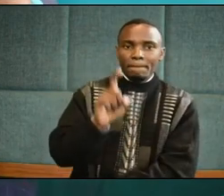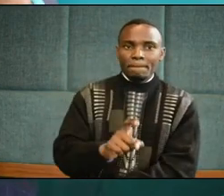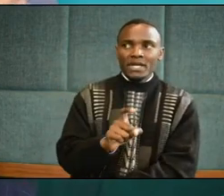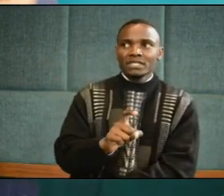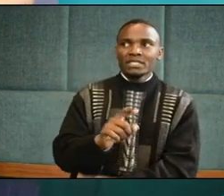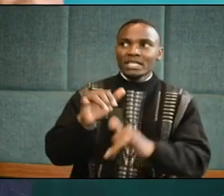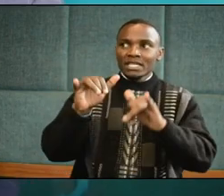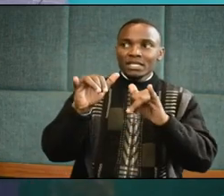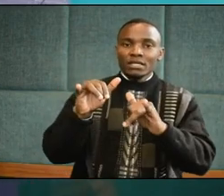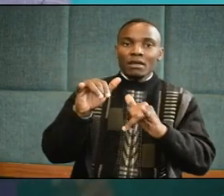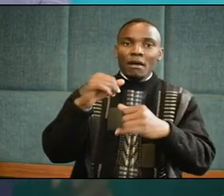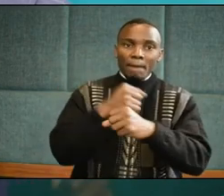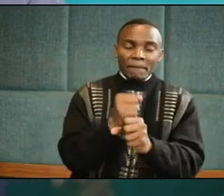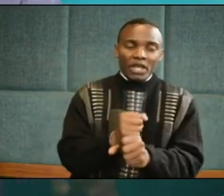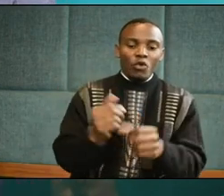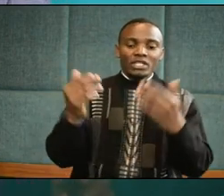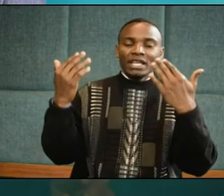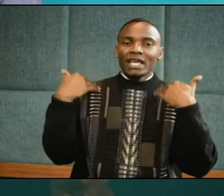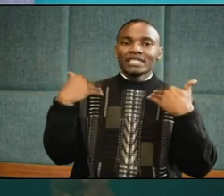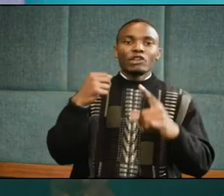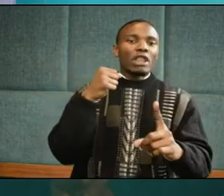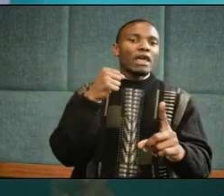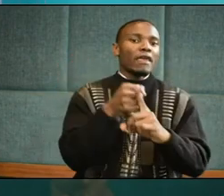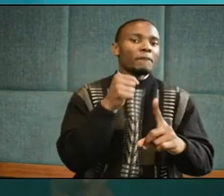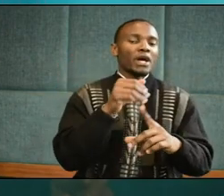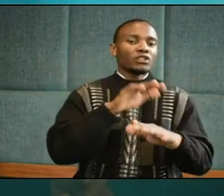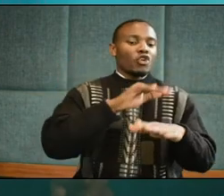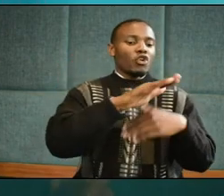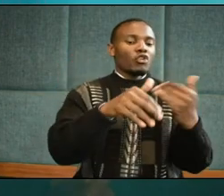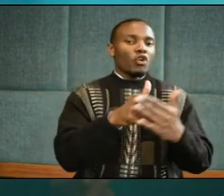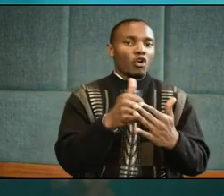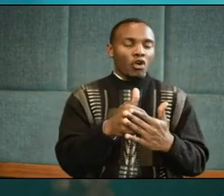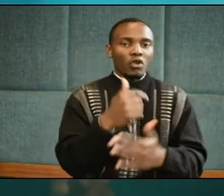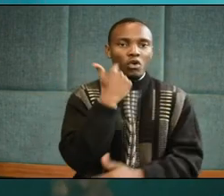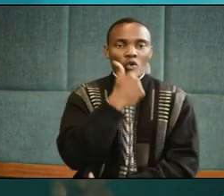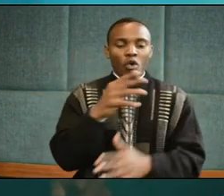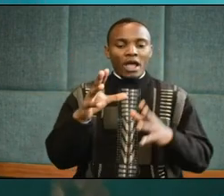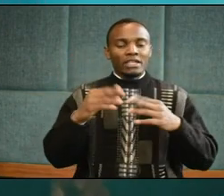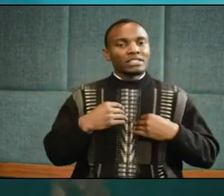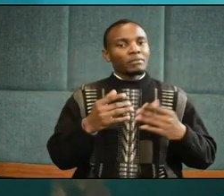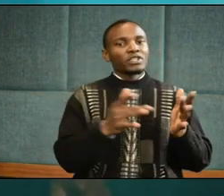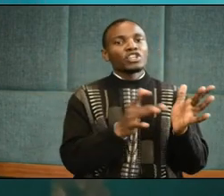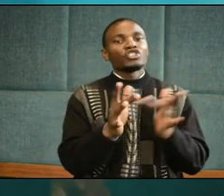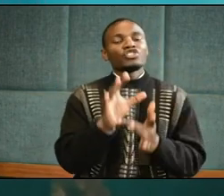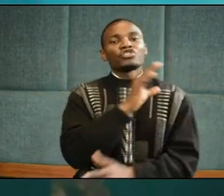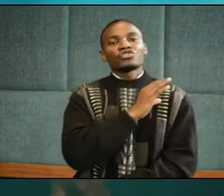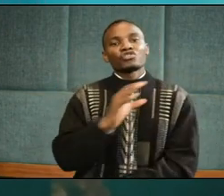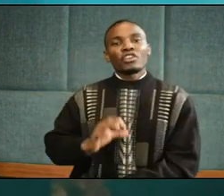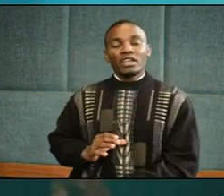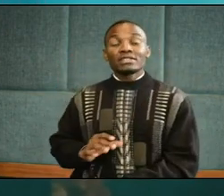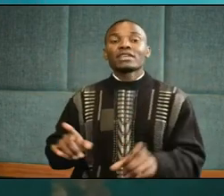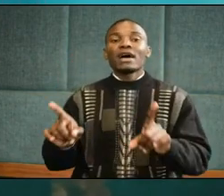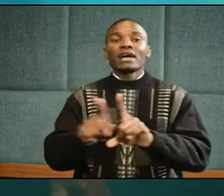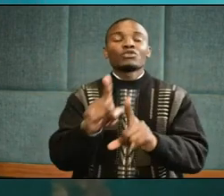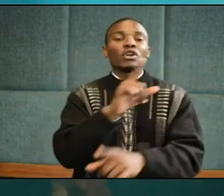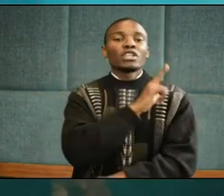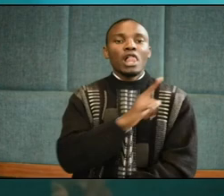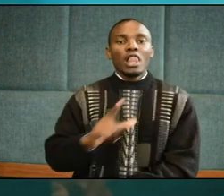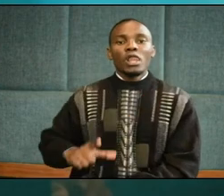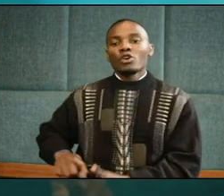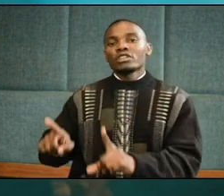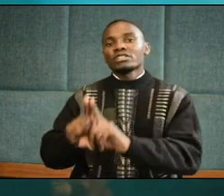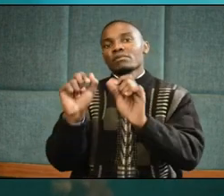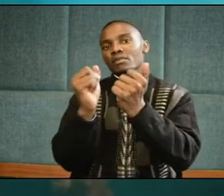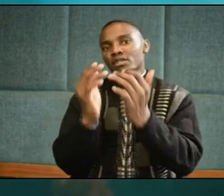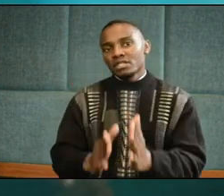an eternal impact on everyone who accepts Jesus Christ as Lord and Savior.